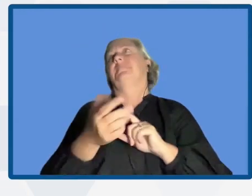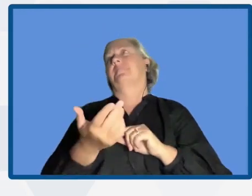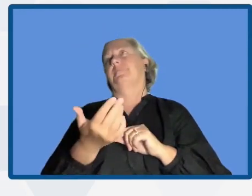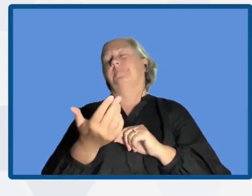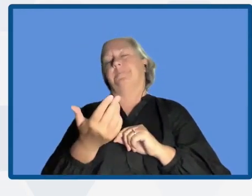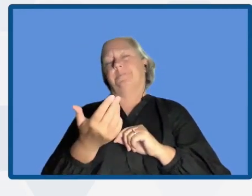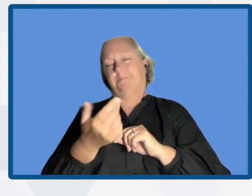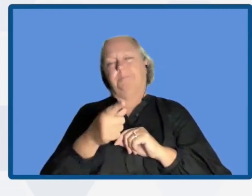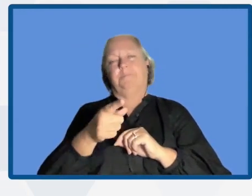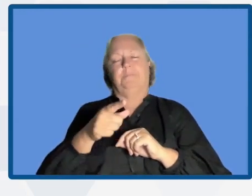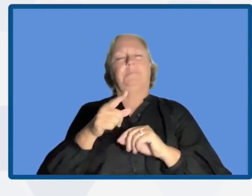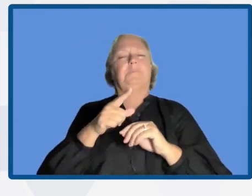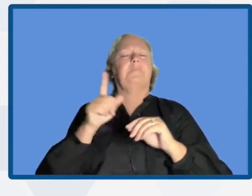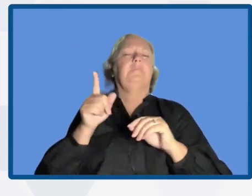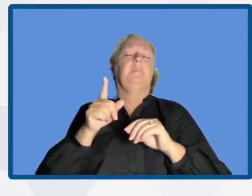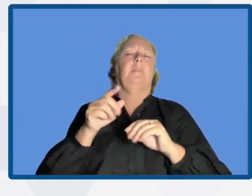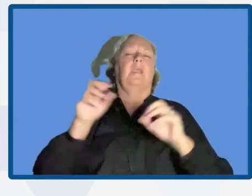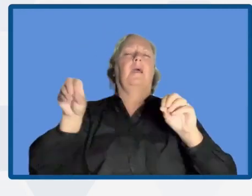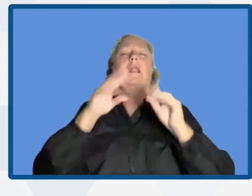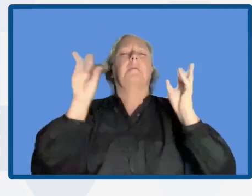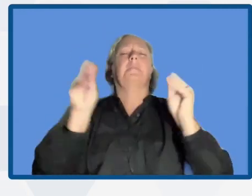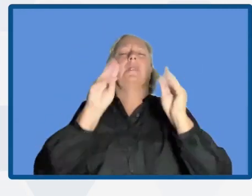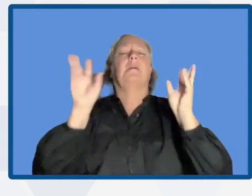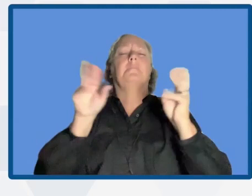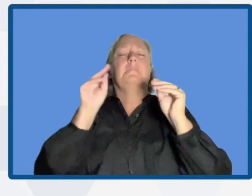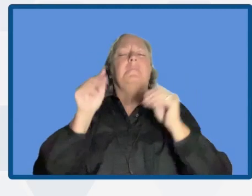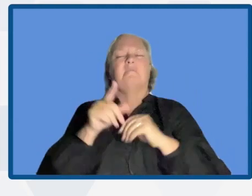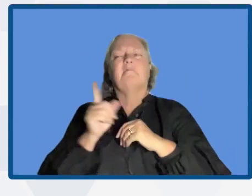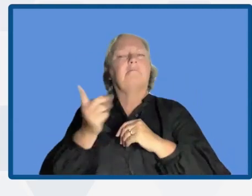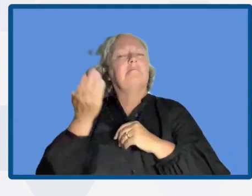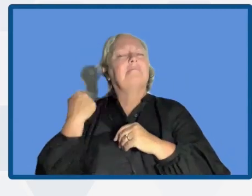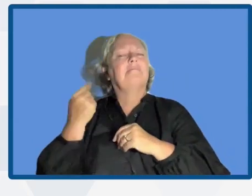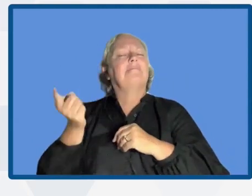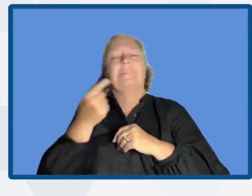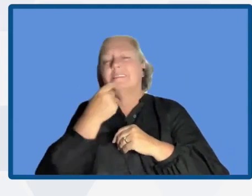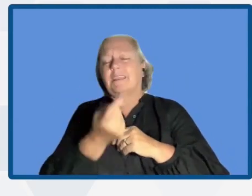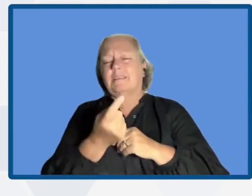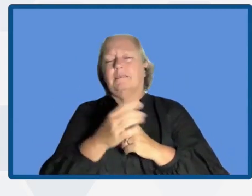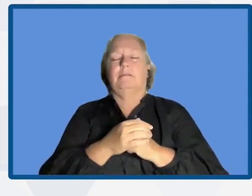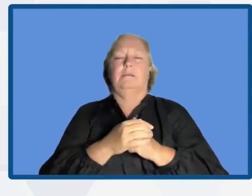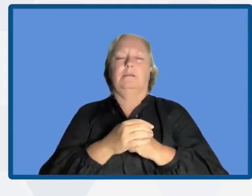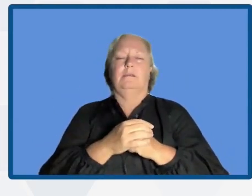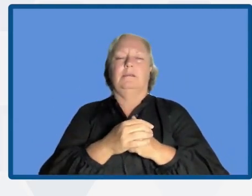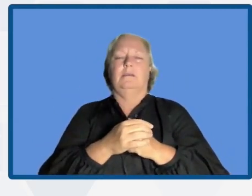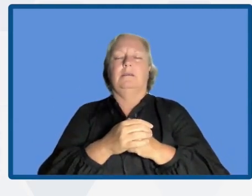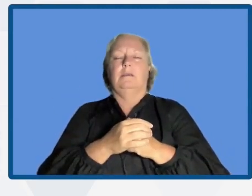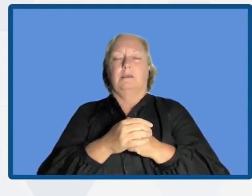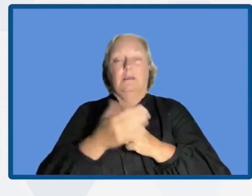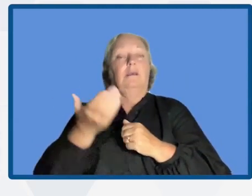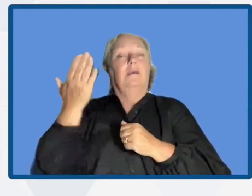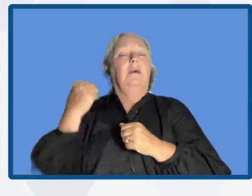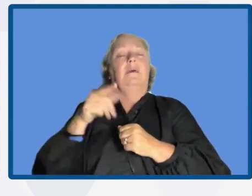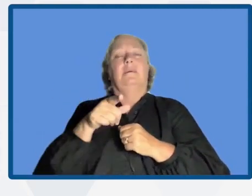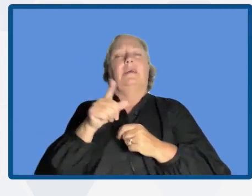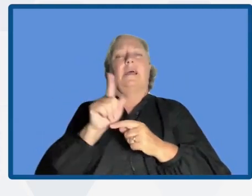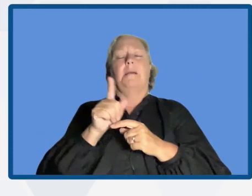alarm. Alicia mentioned, for example, the loudspeaker system. What